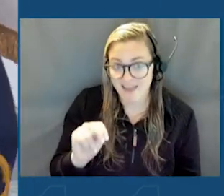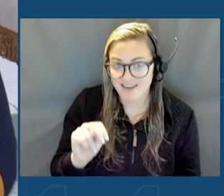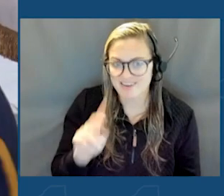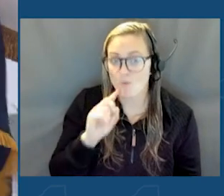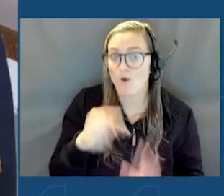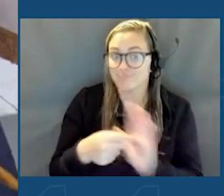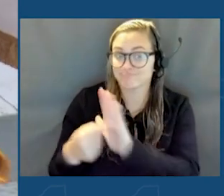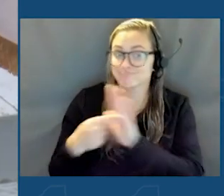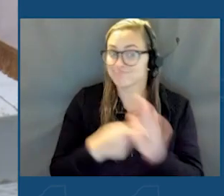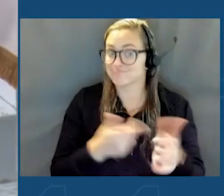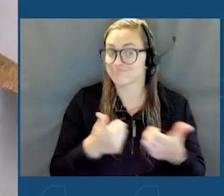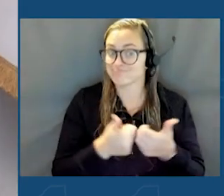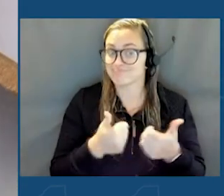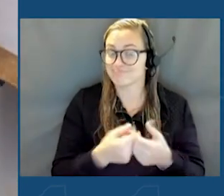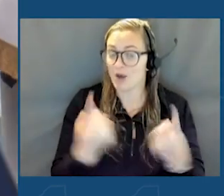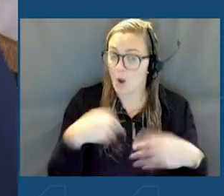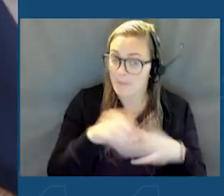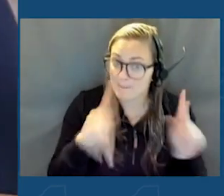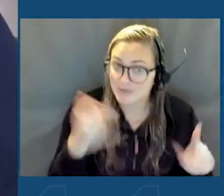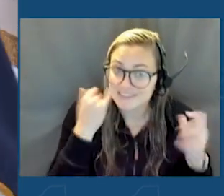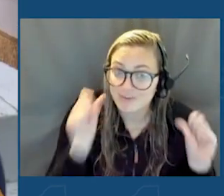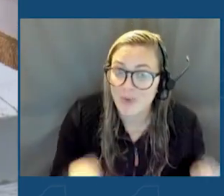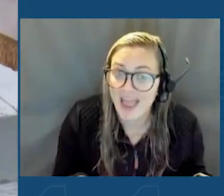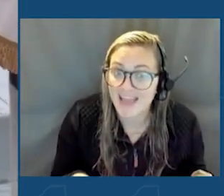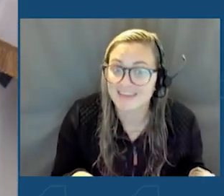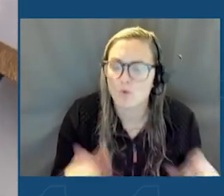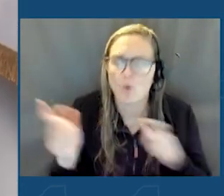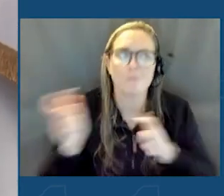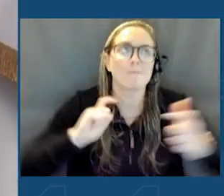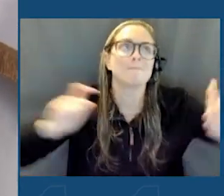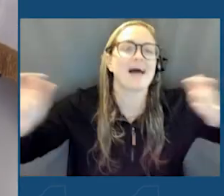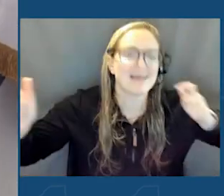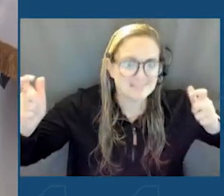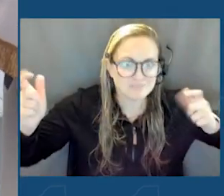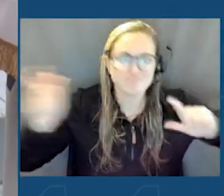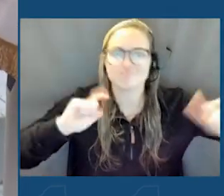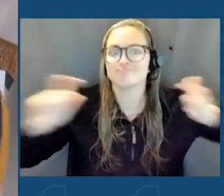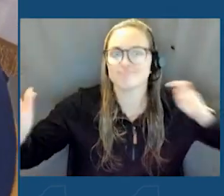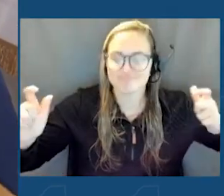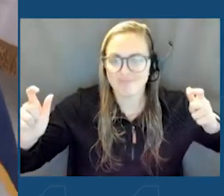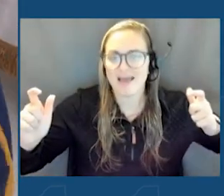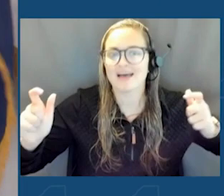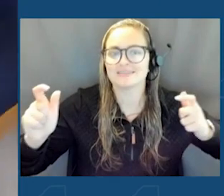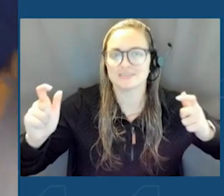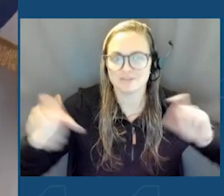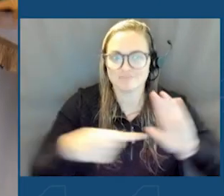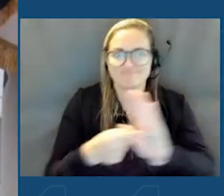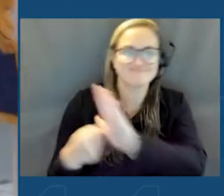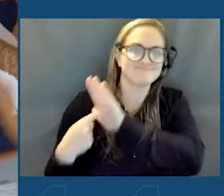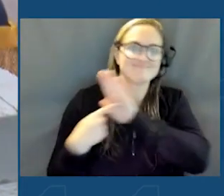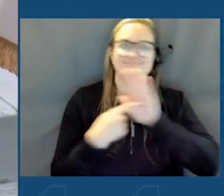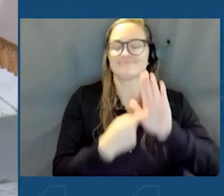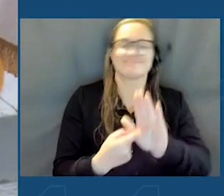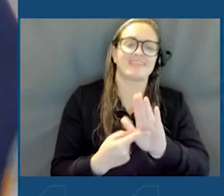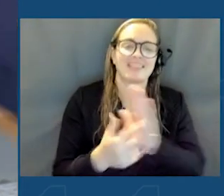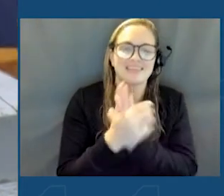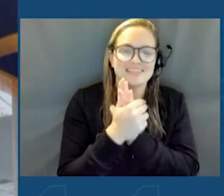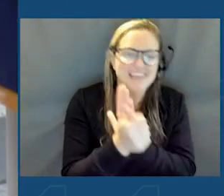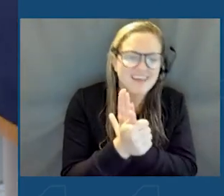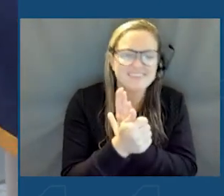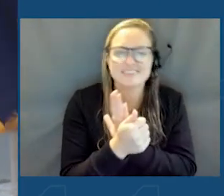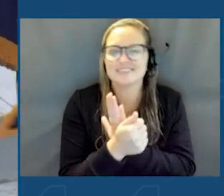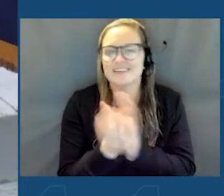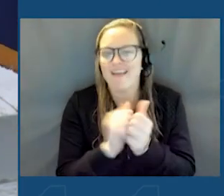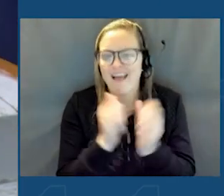Come in person if you can, but this is going to be a massive, massive platform to showcase the talent of these athletes all